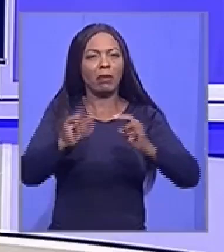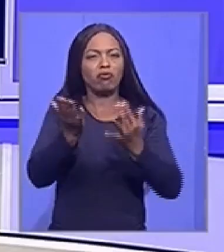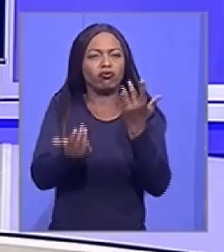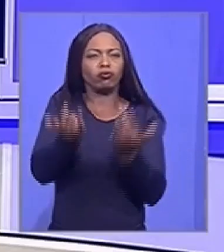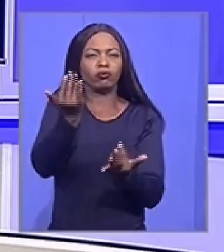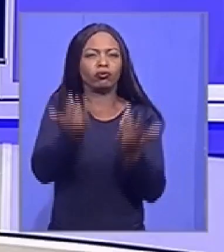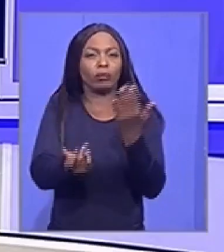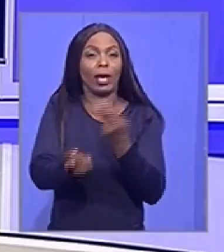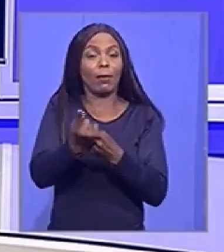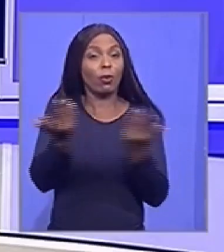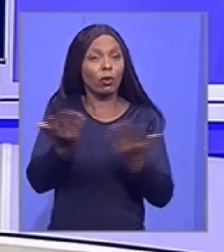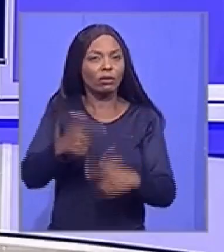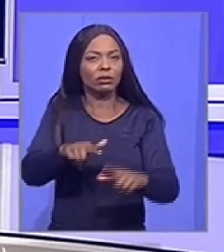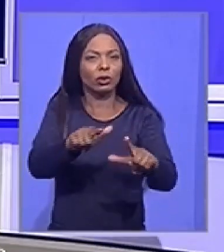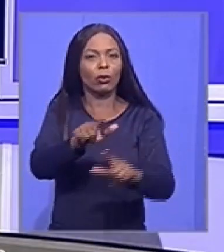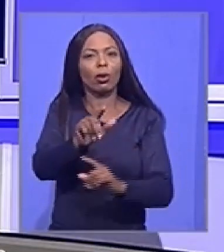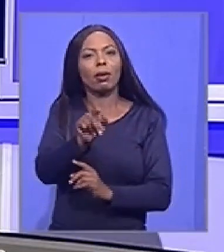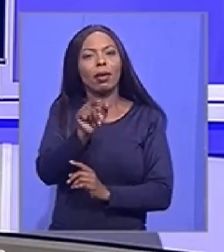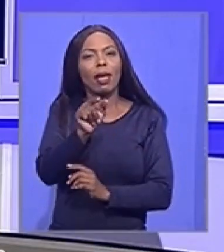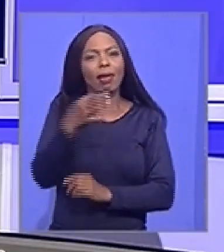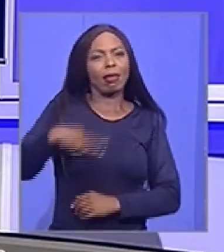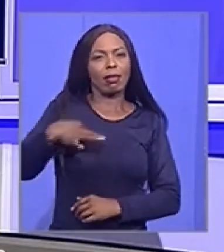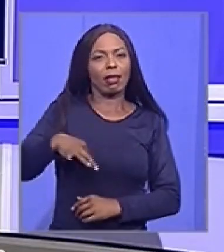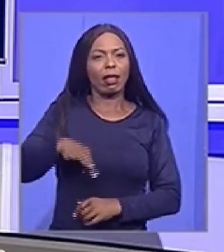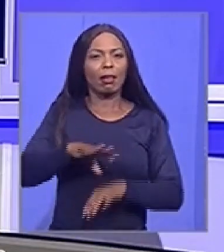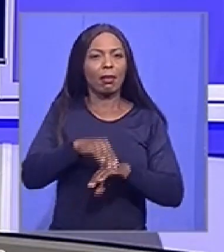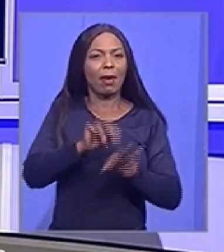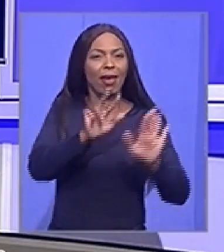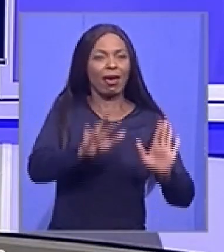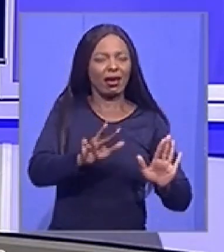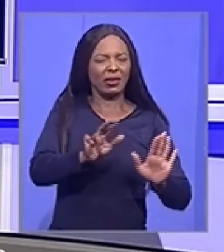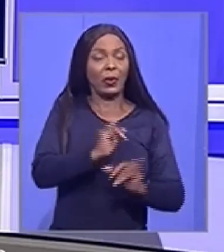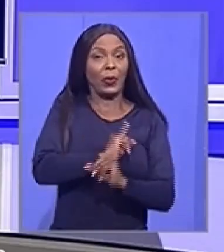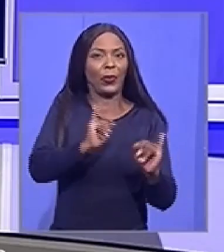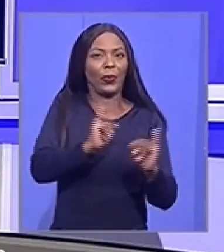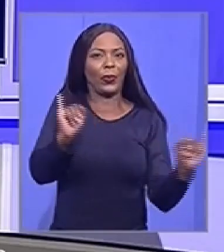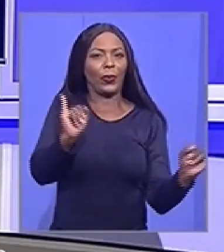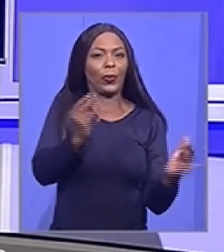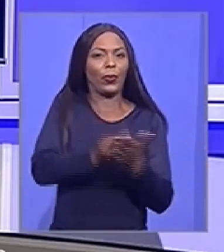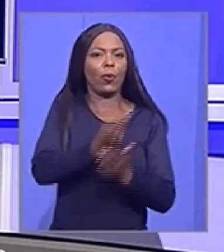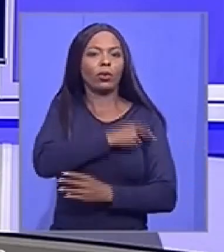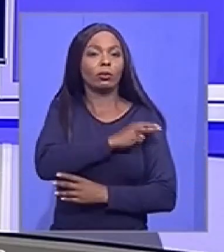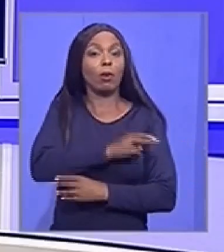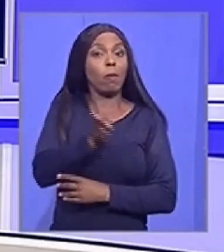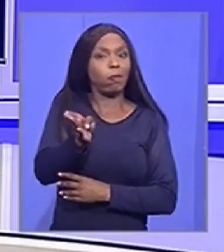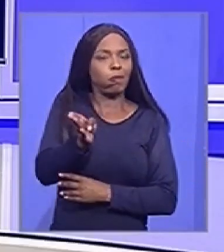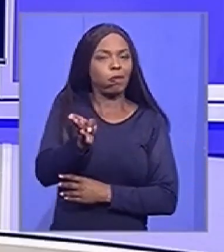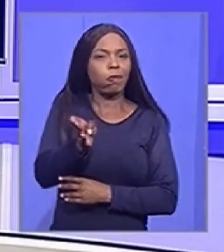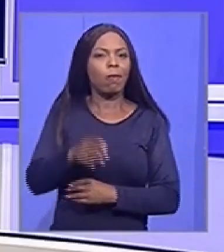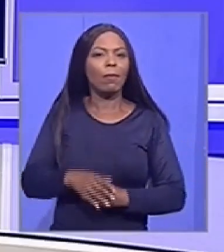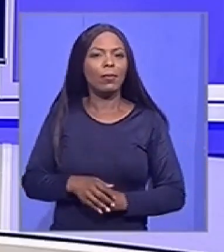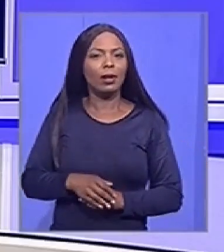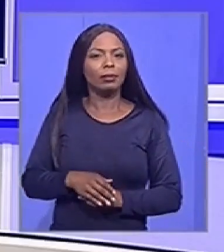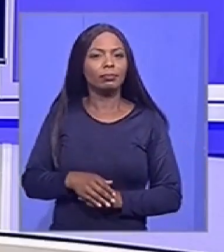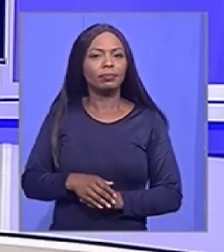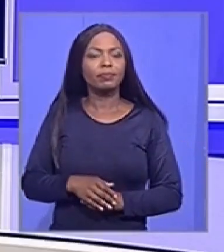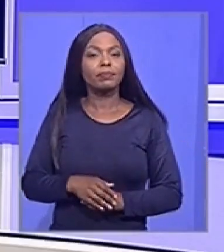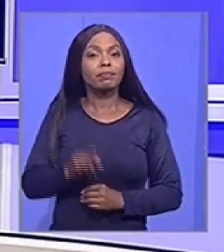Marken kwa Limpopo. Mosetsanyana wa dingwaga di le 8 go betse mo go masisi mme o isitswe kwa bookelong ka